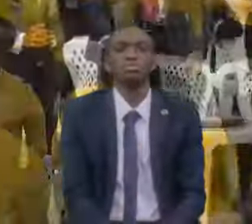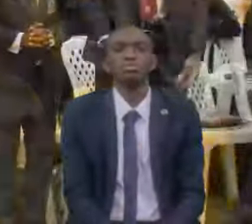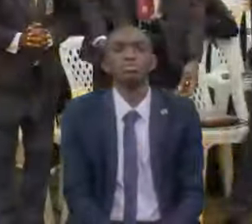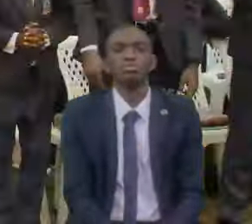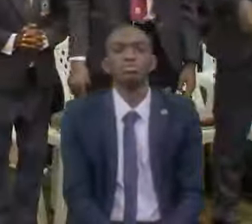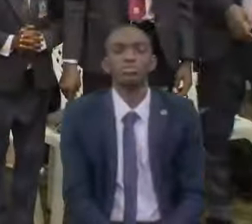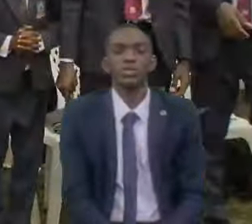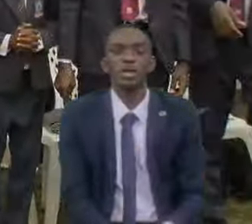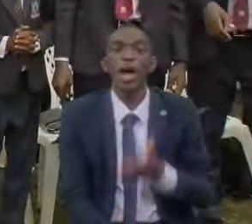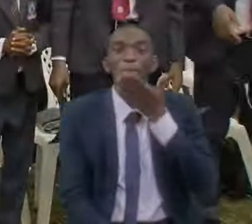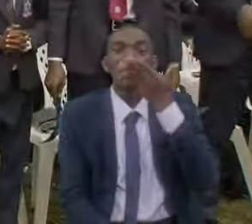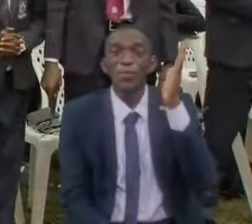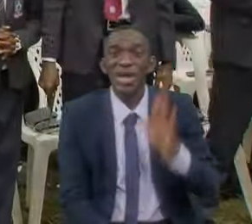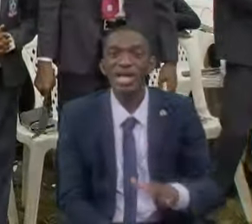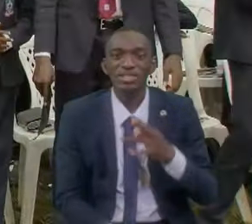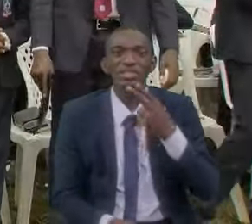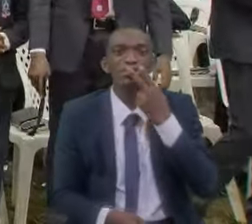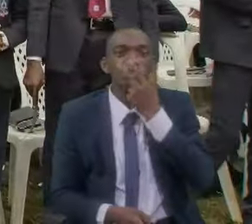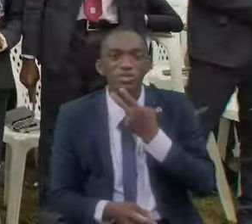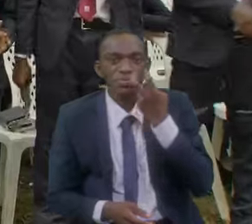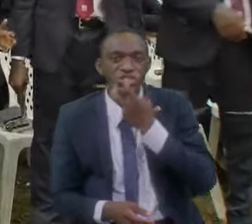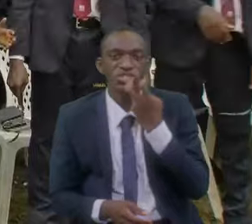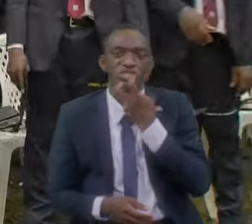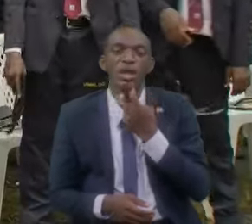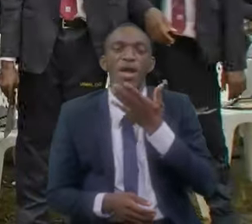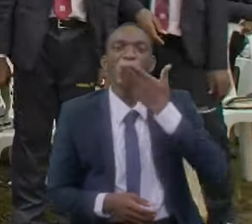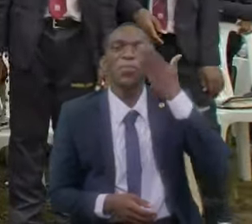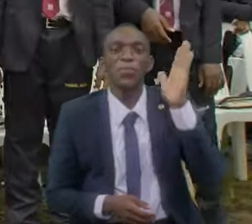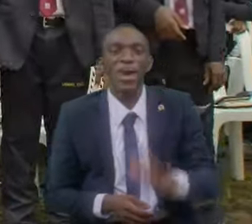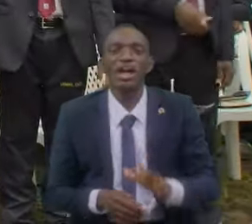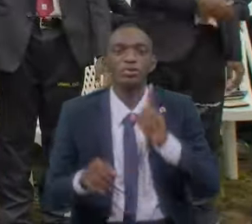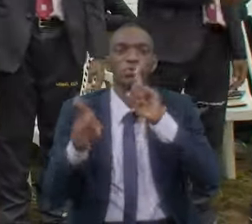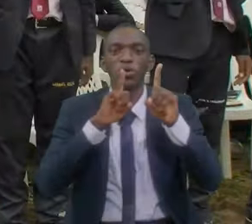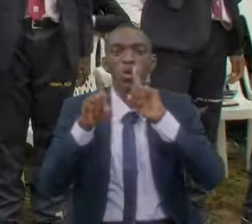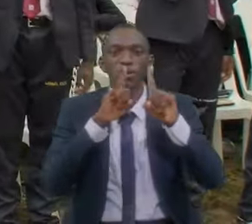Bad speech, bad talk.